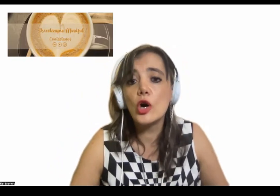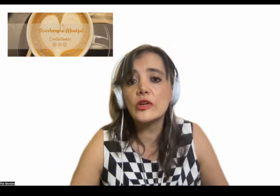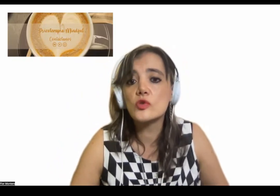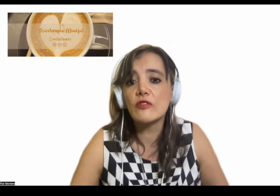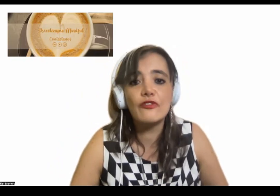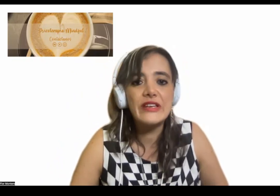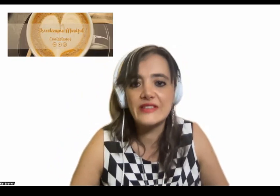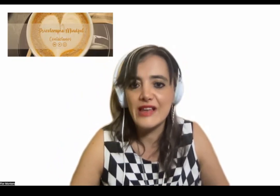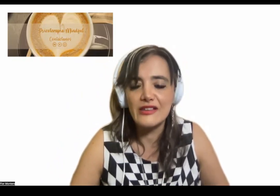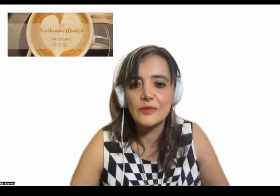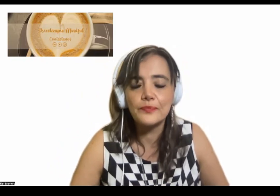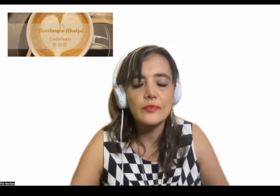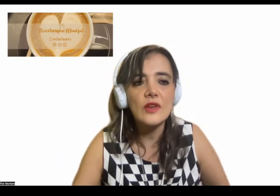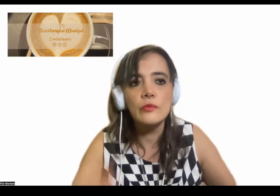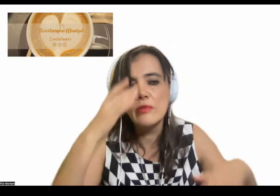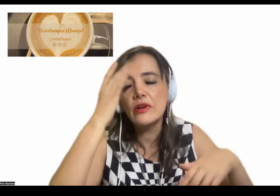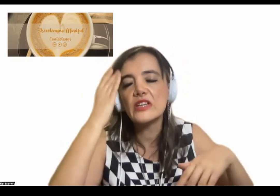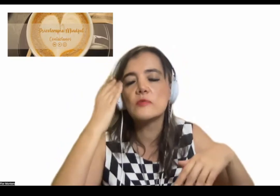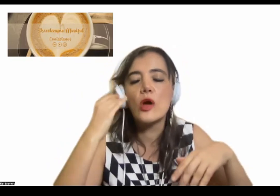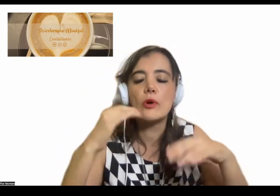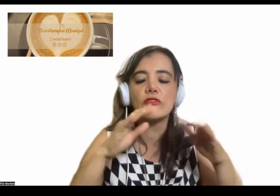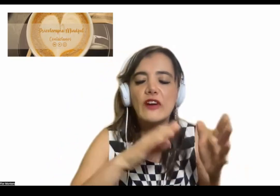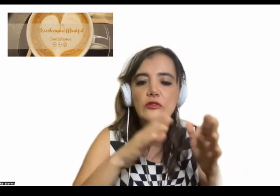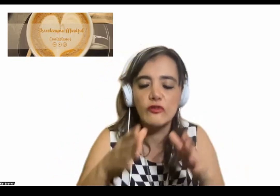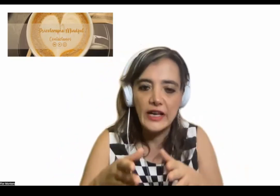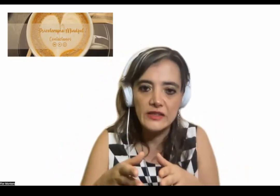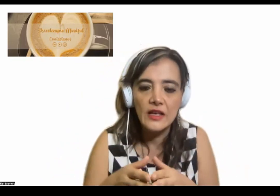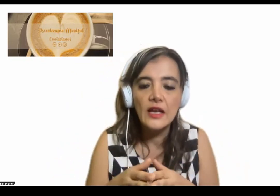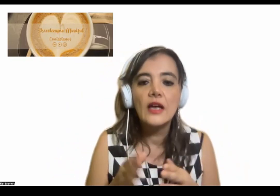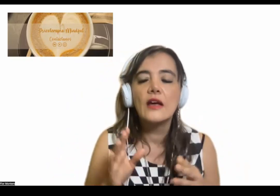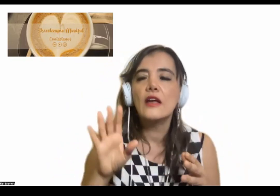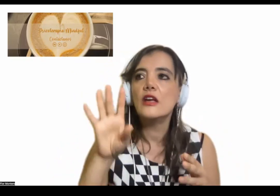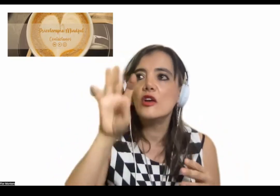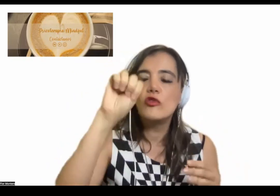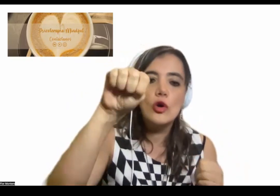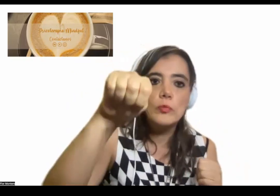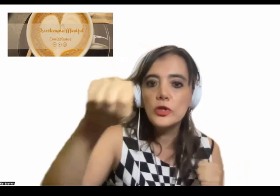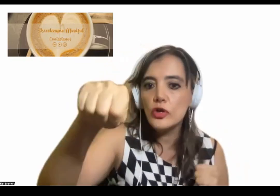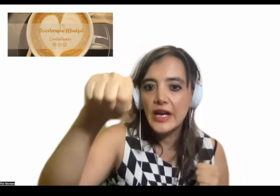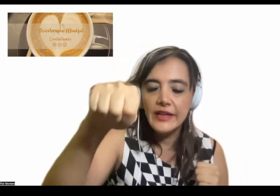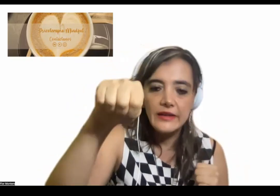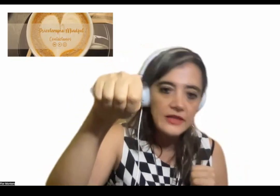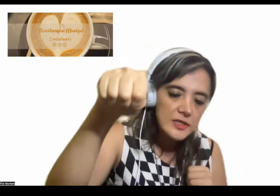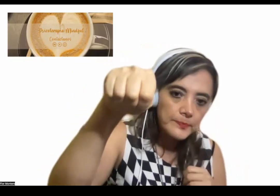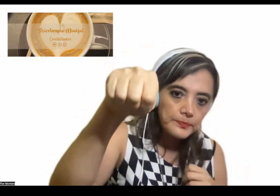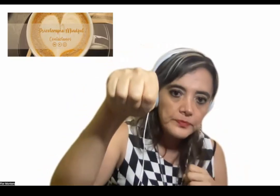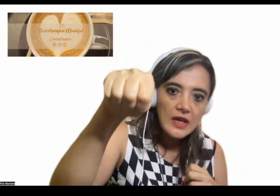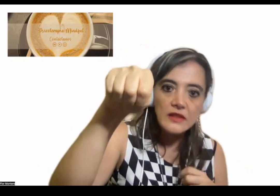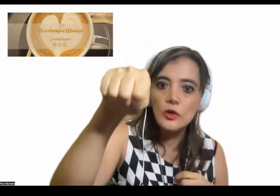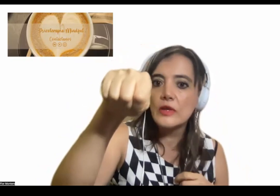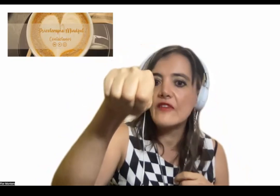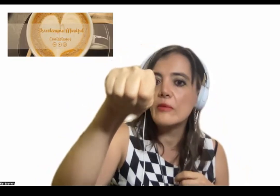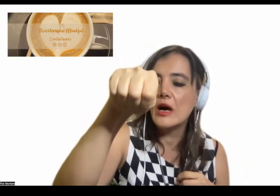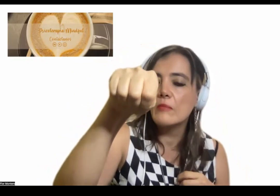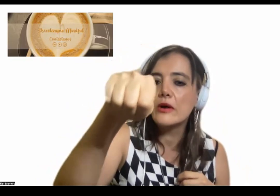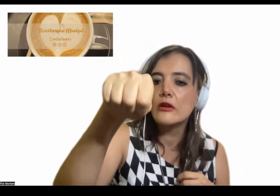we go into a freeze state. Remember, I spoke about fight or flight. If you put your hand like this,